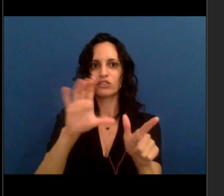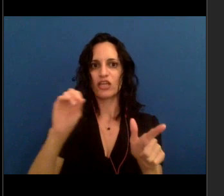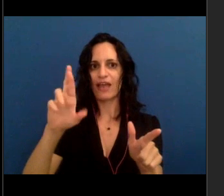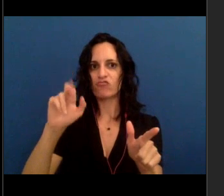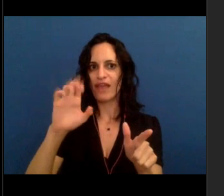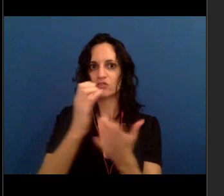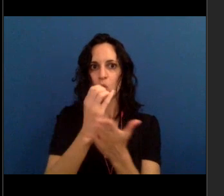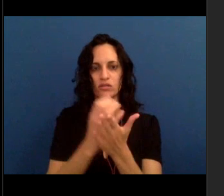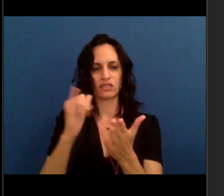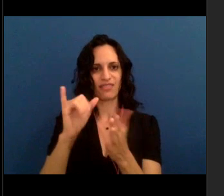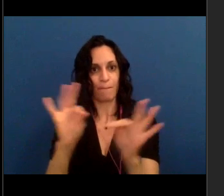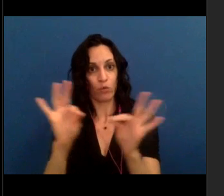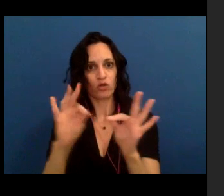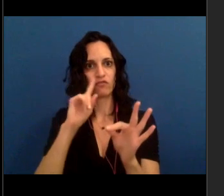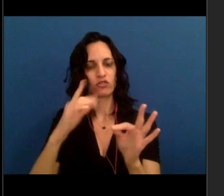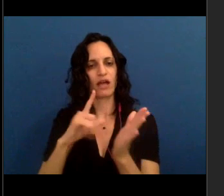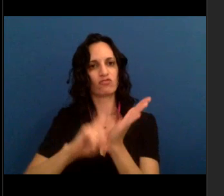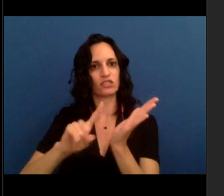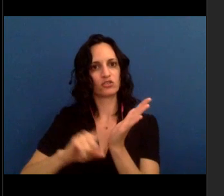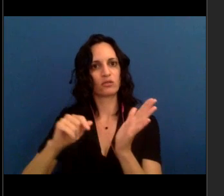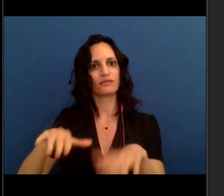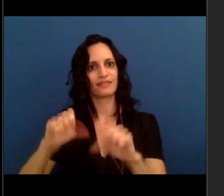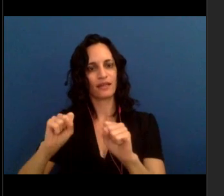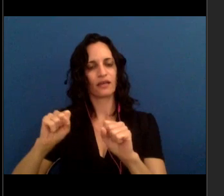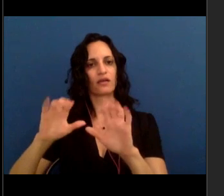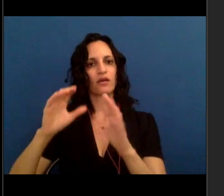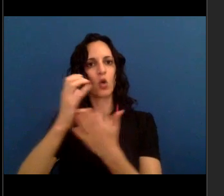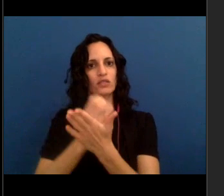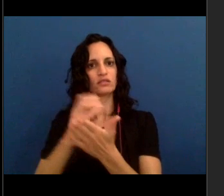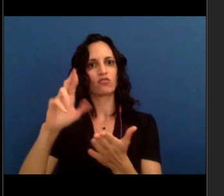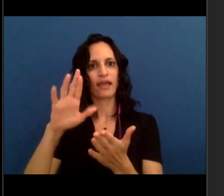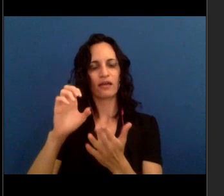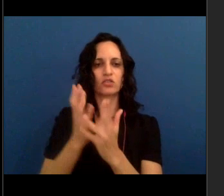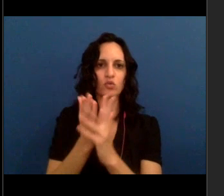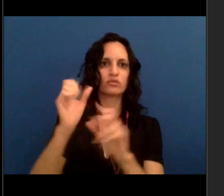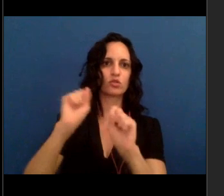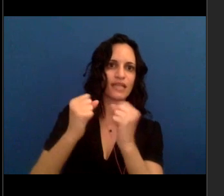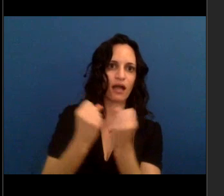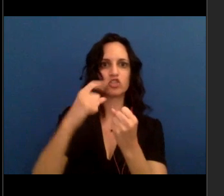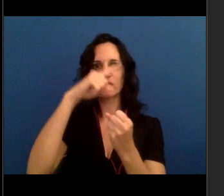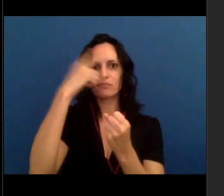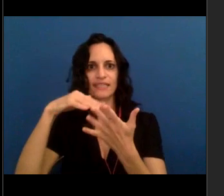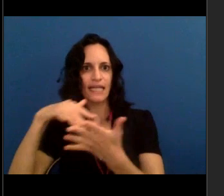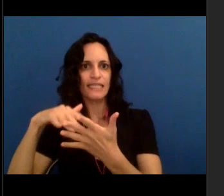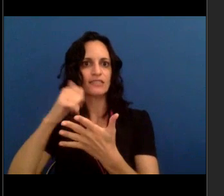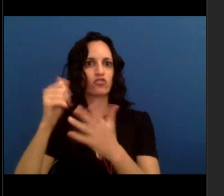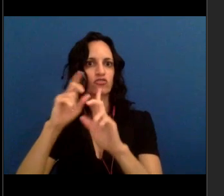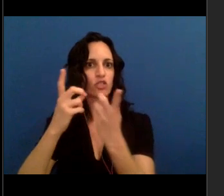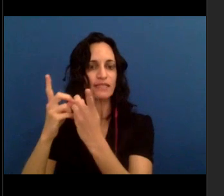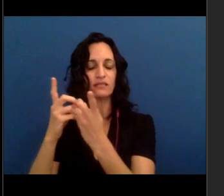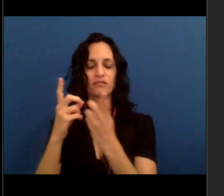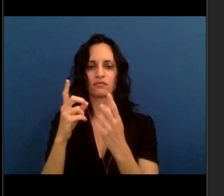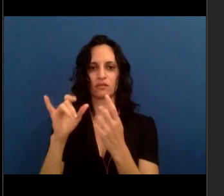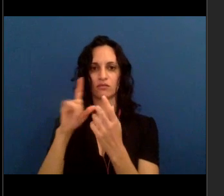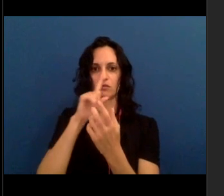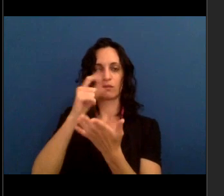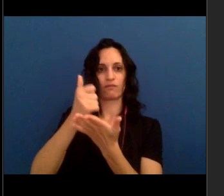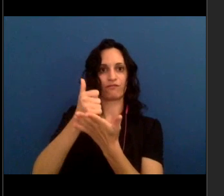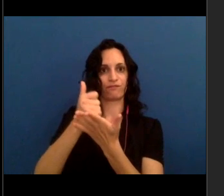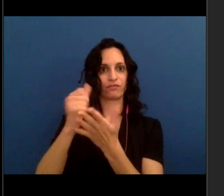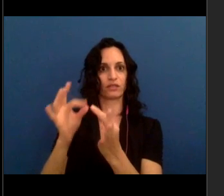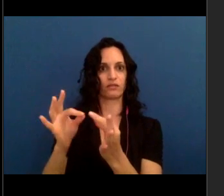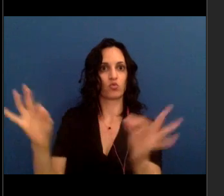of my research. So I was taking courses on race through Black Studies and sociology and some other departments. And so that was really helpful, and it's really informed my